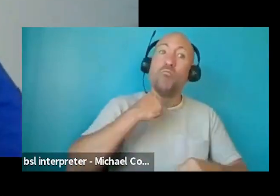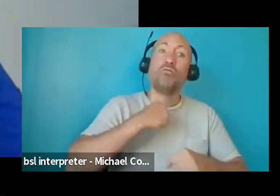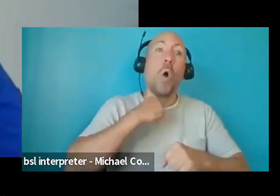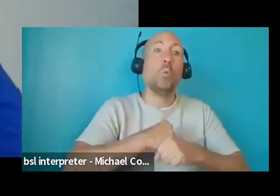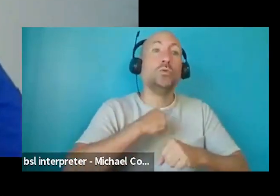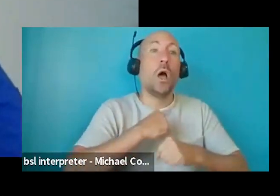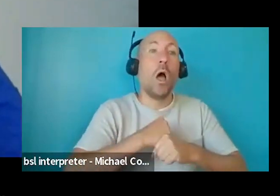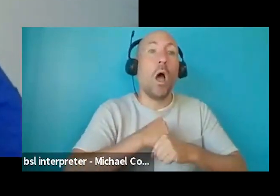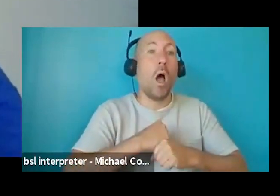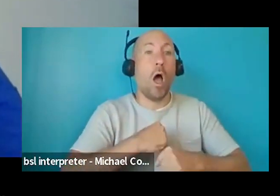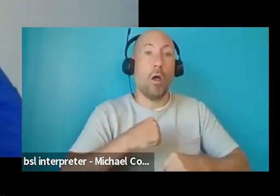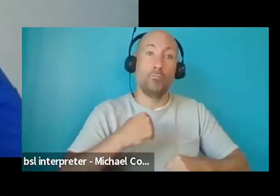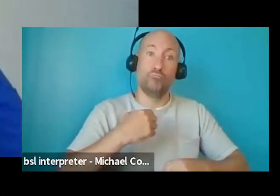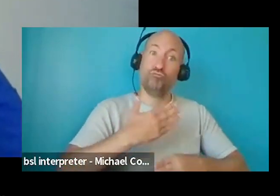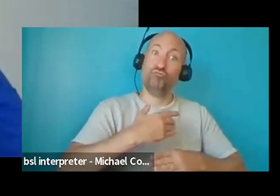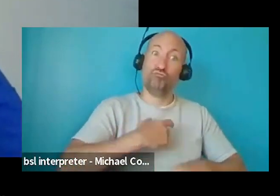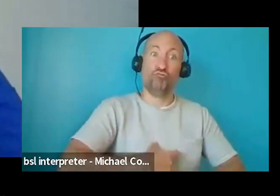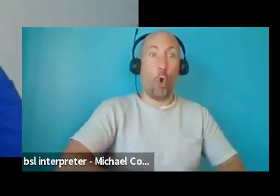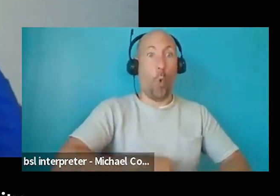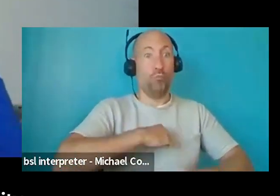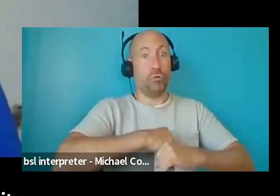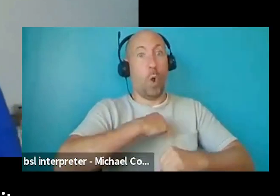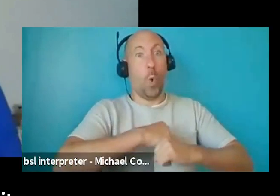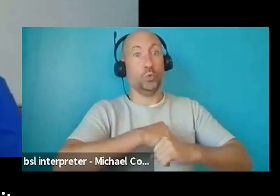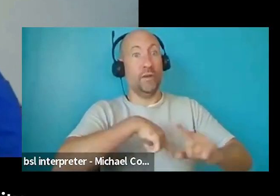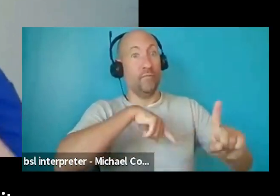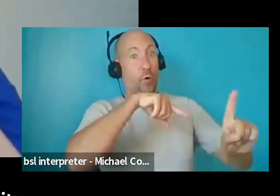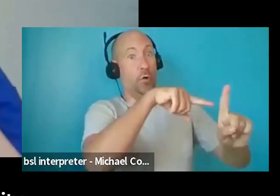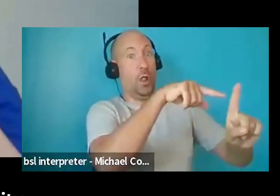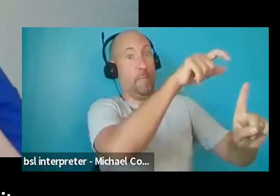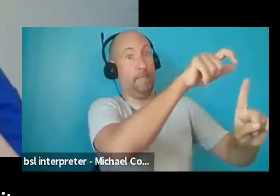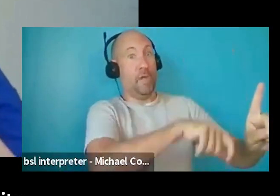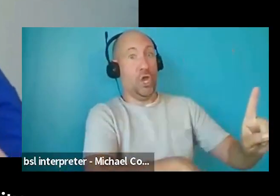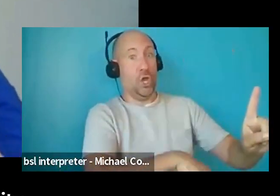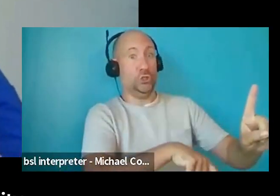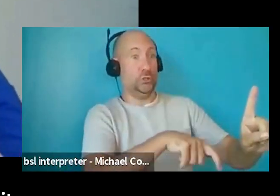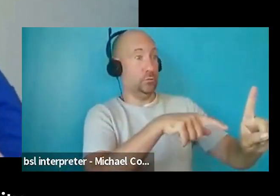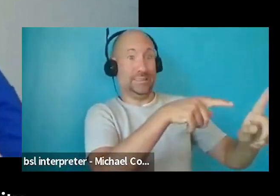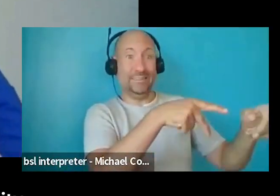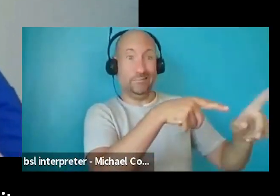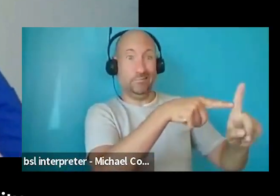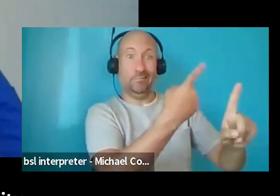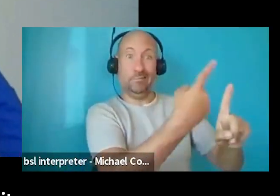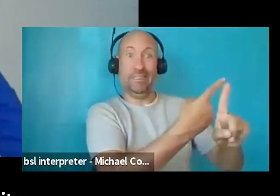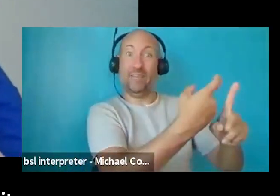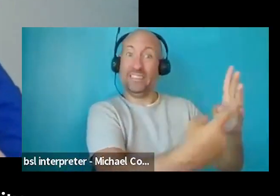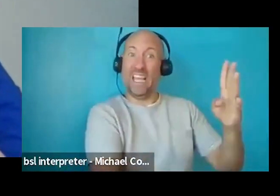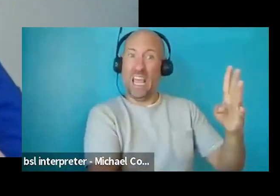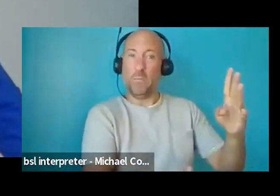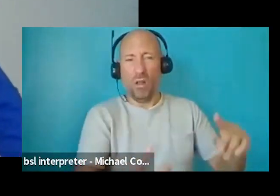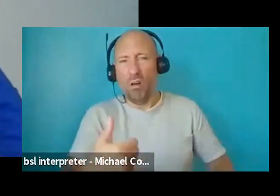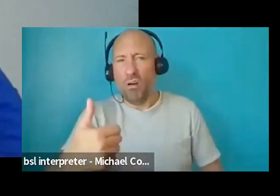presenting the application on behalf of a dancer with disability, that's fine.